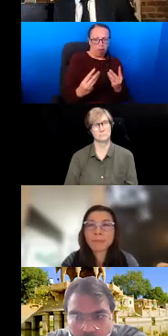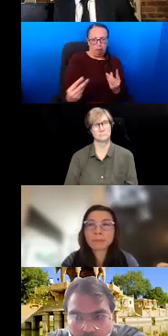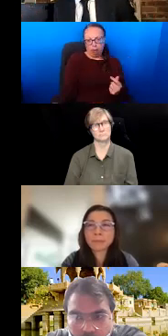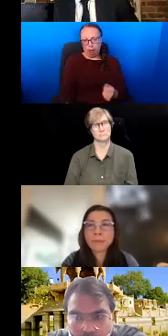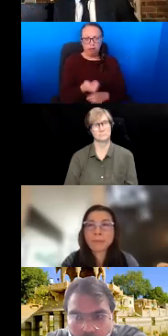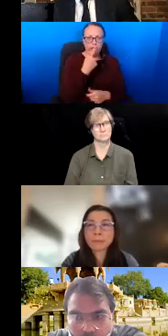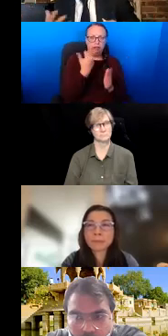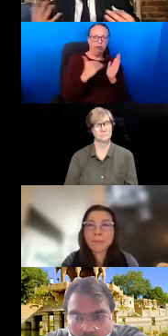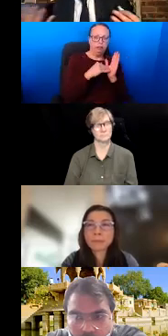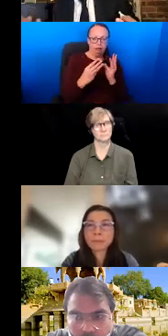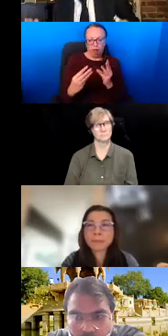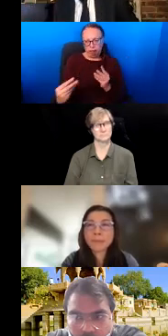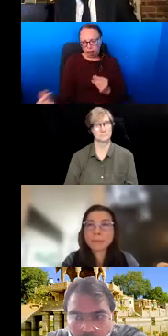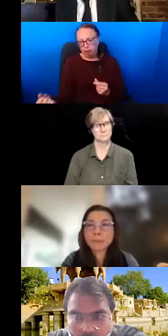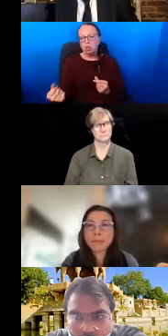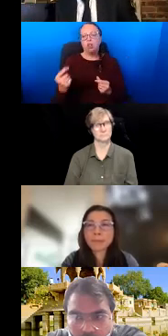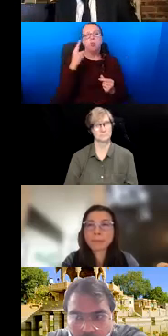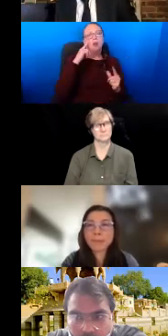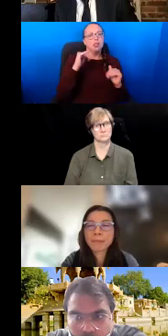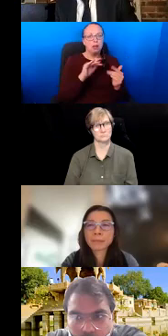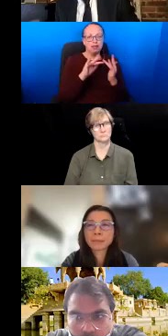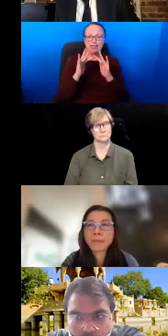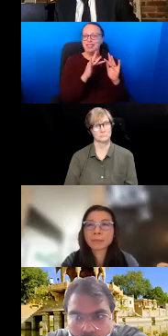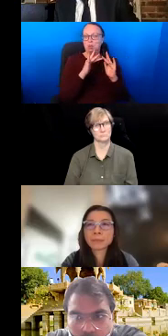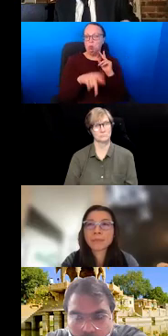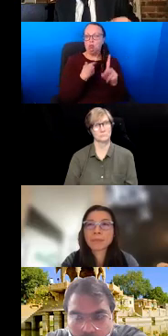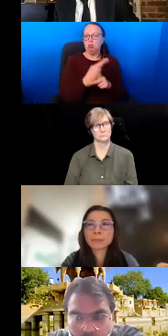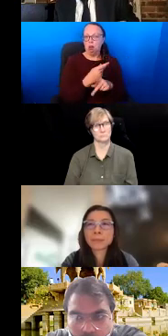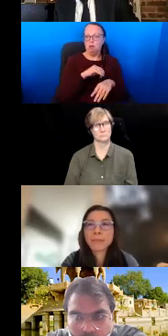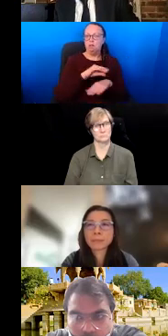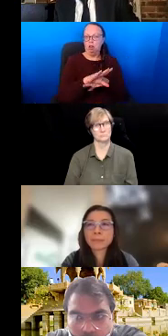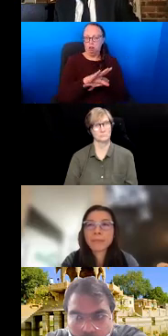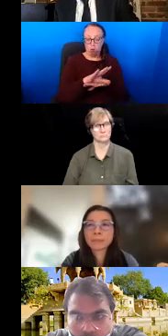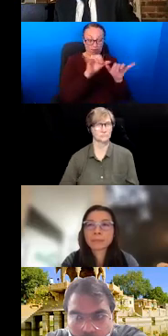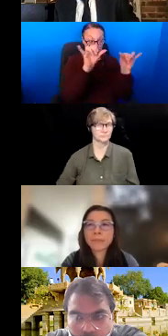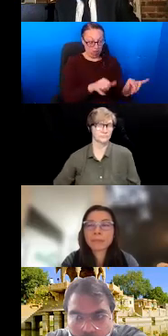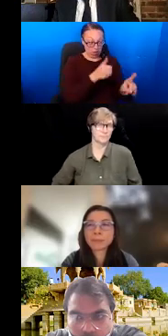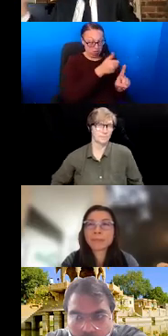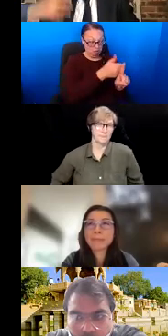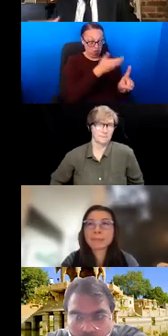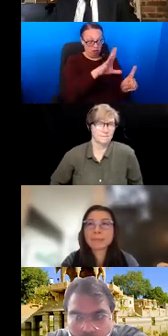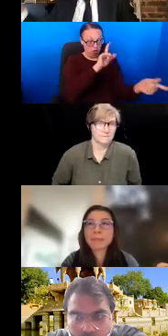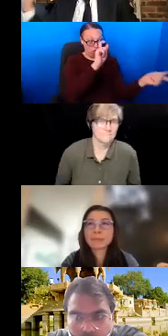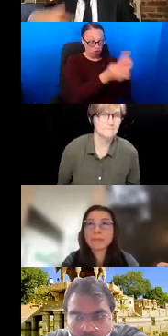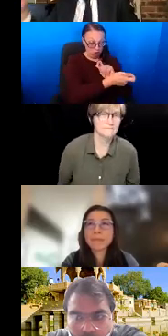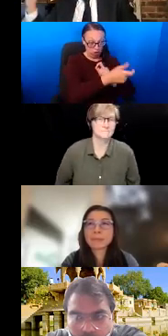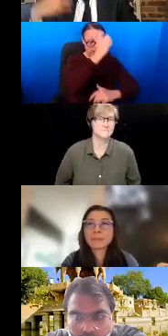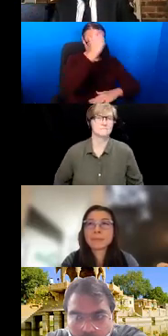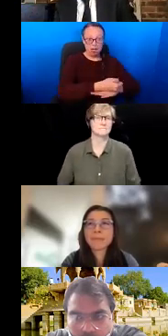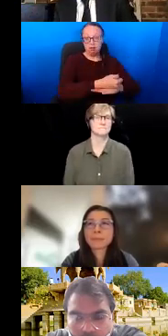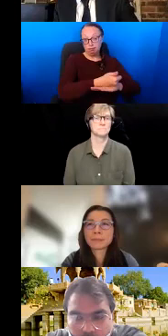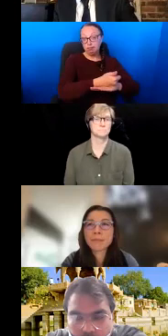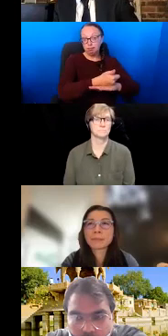expect a kind of neural network-like effect where, once the system is kind of changed and now it sort of that change